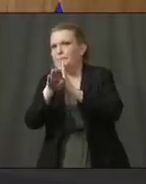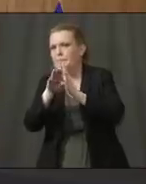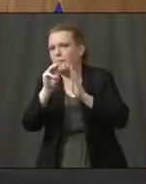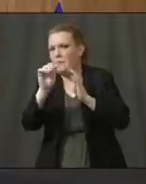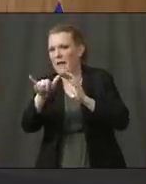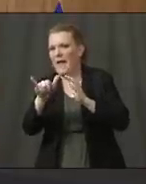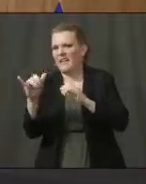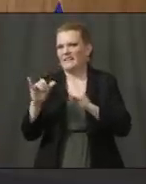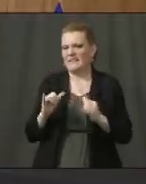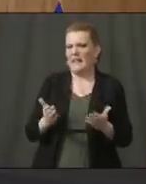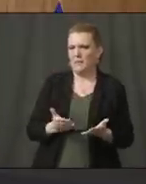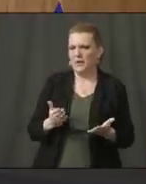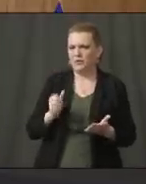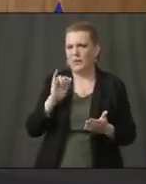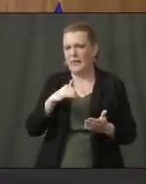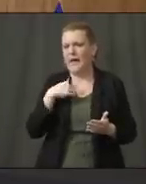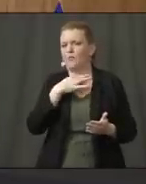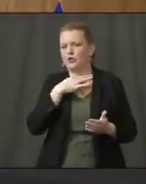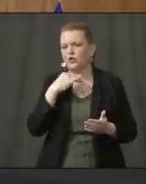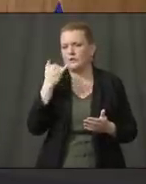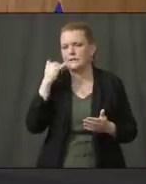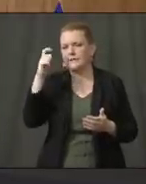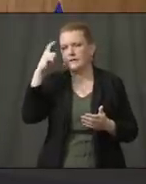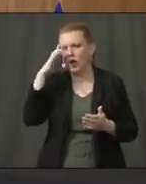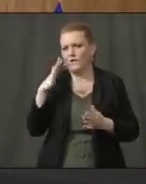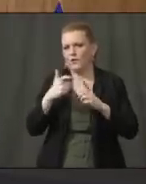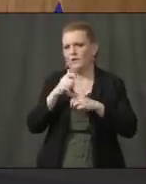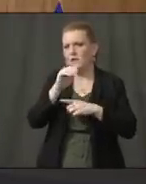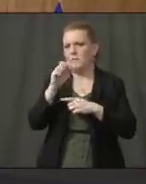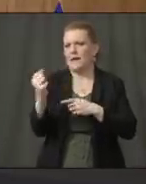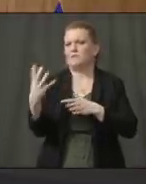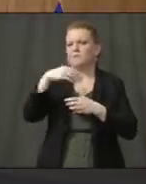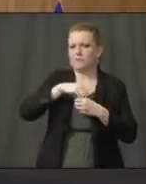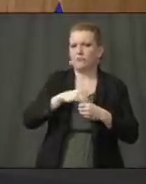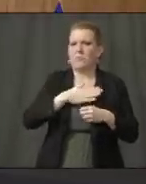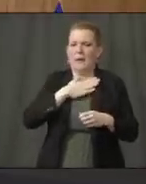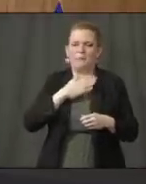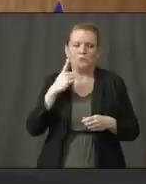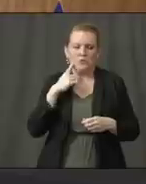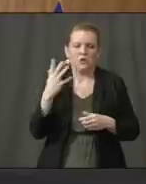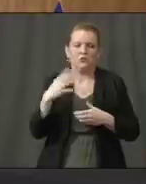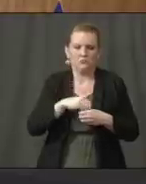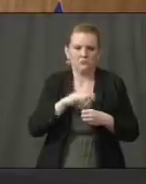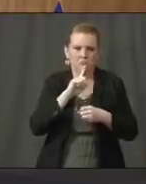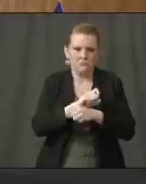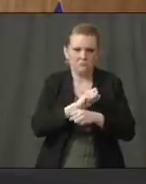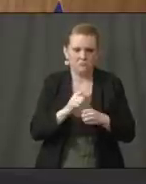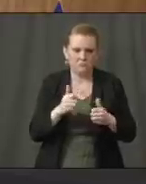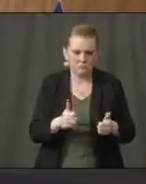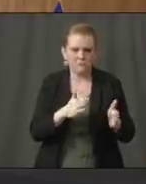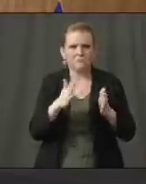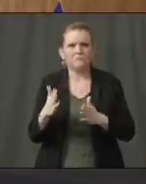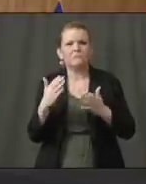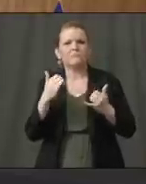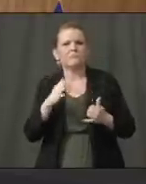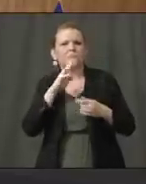I had a question about the numbers in the individual nursing homes. I was wondering when that was